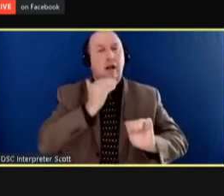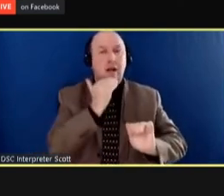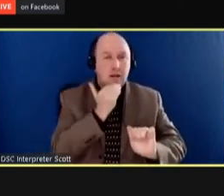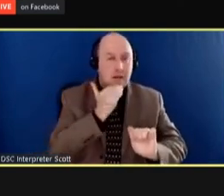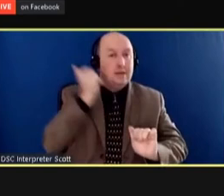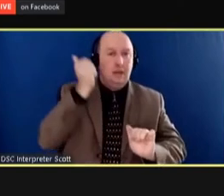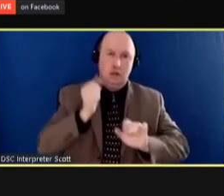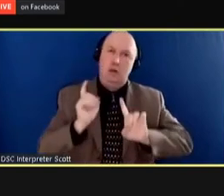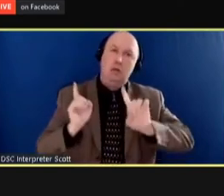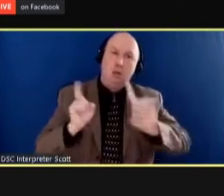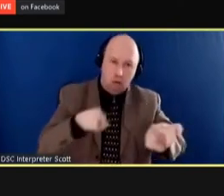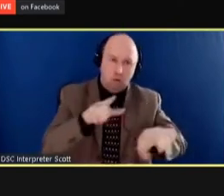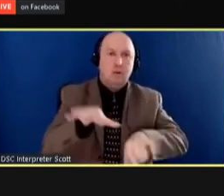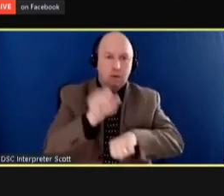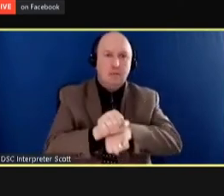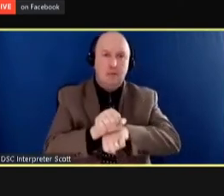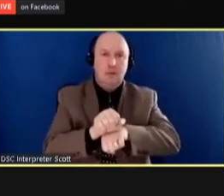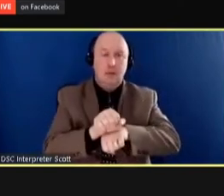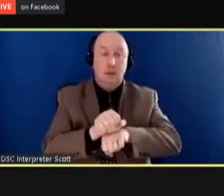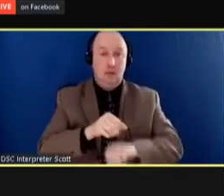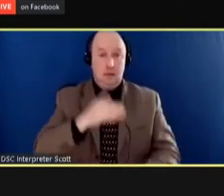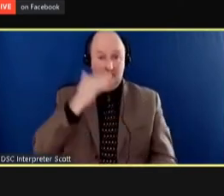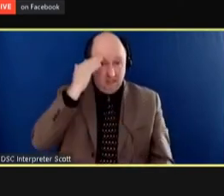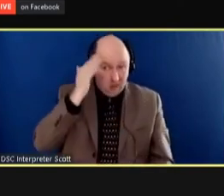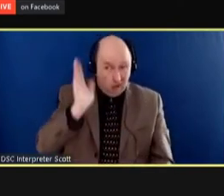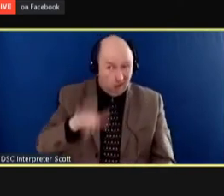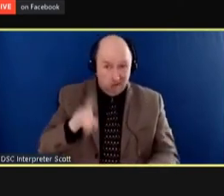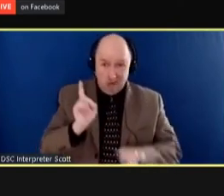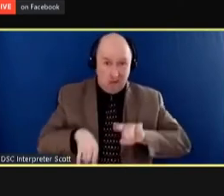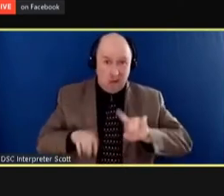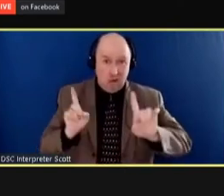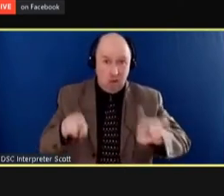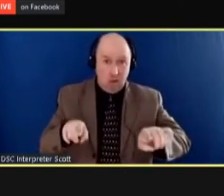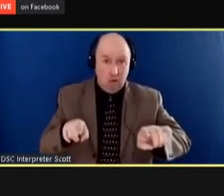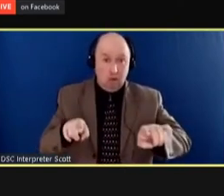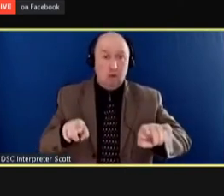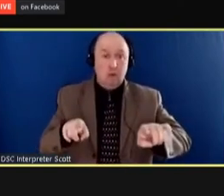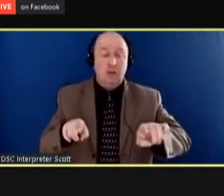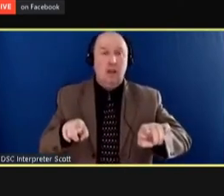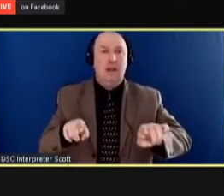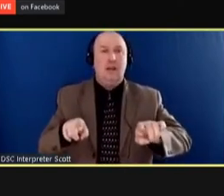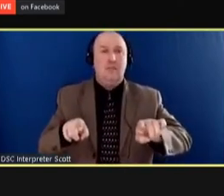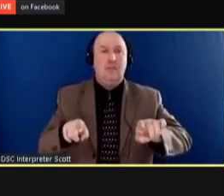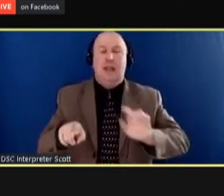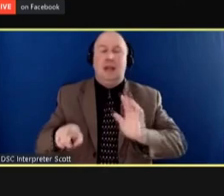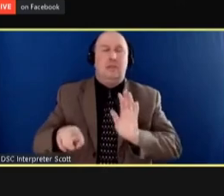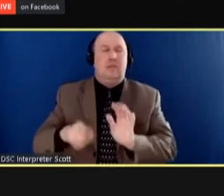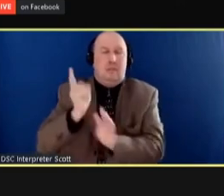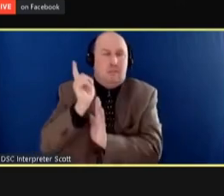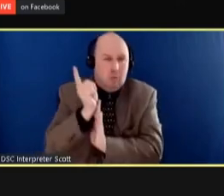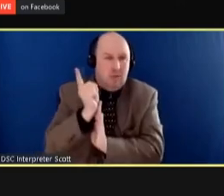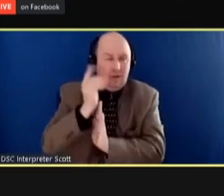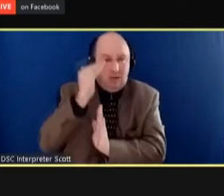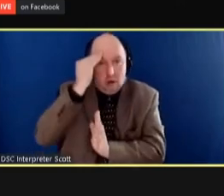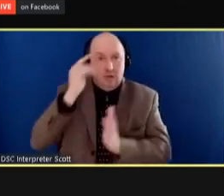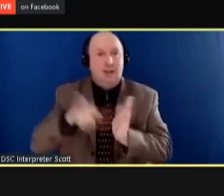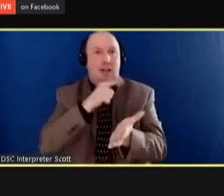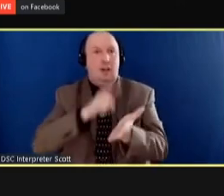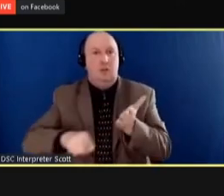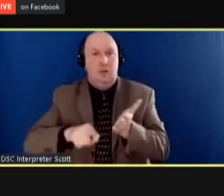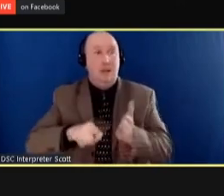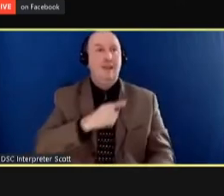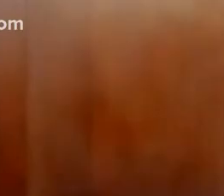four people who are on a fallback list, but not in phase 1b or 1a to get the vaccine, including three corrections